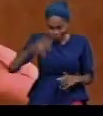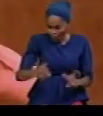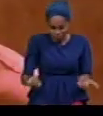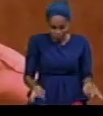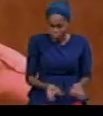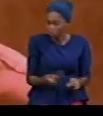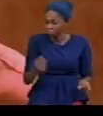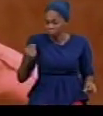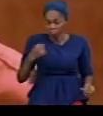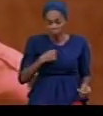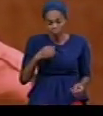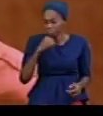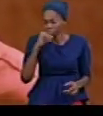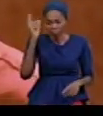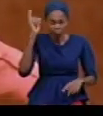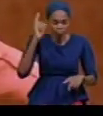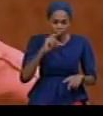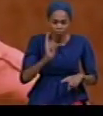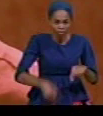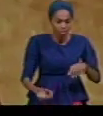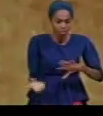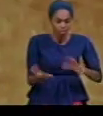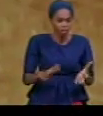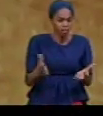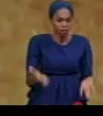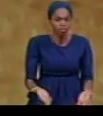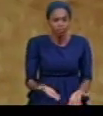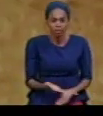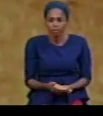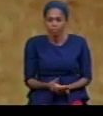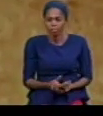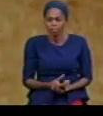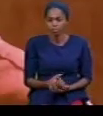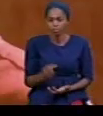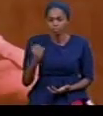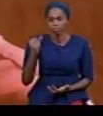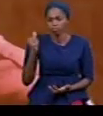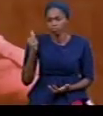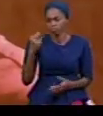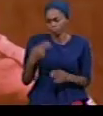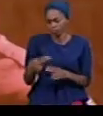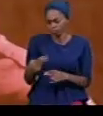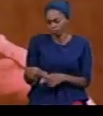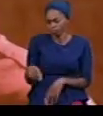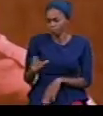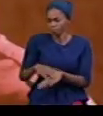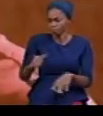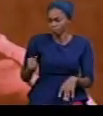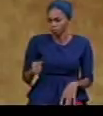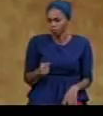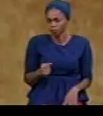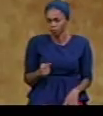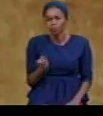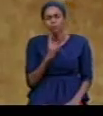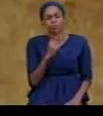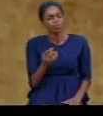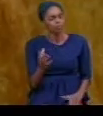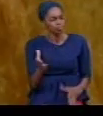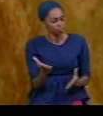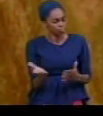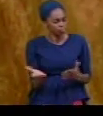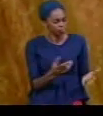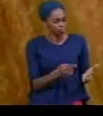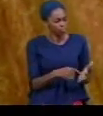Santos. Yes, King. Where did you pick her from? From the